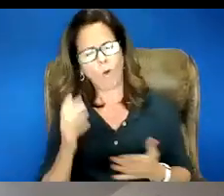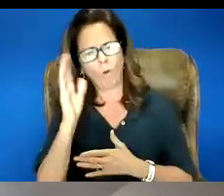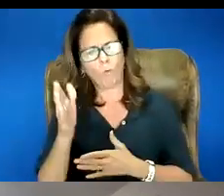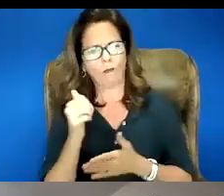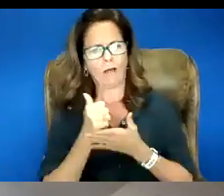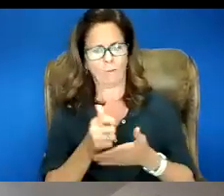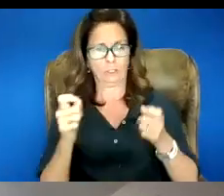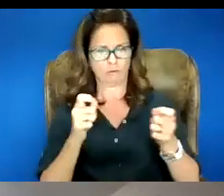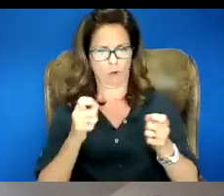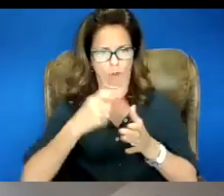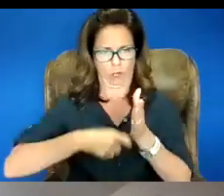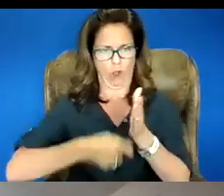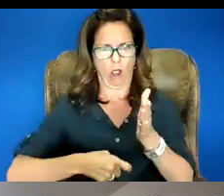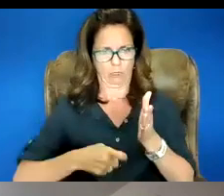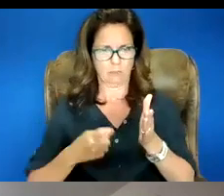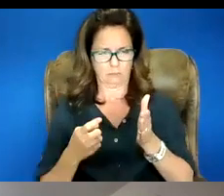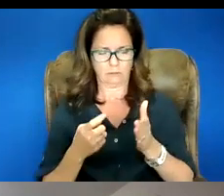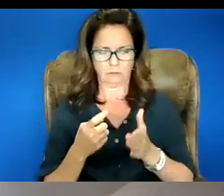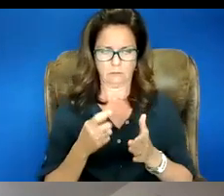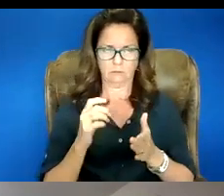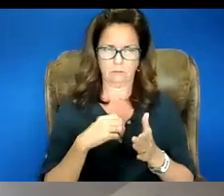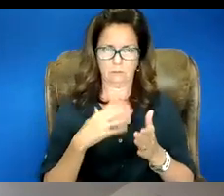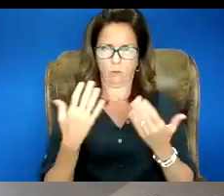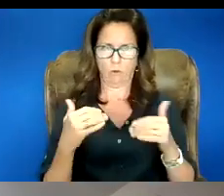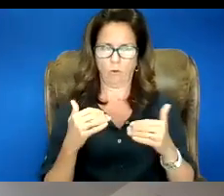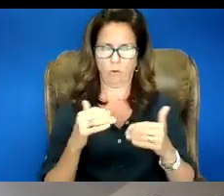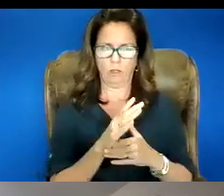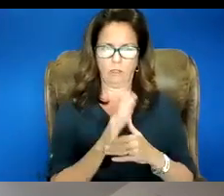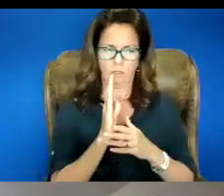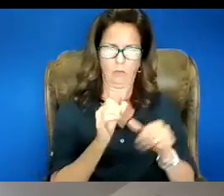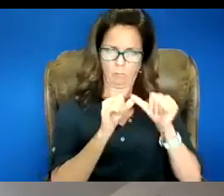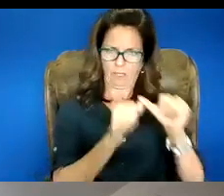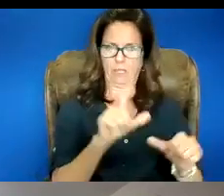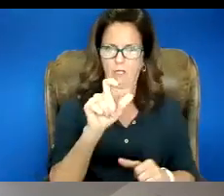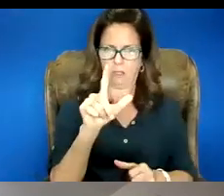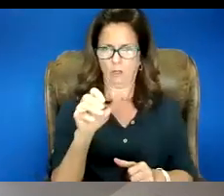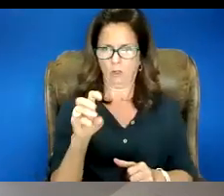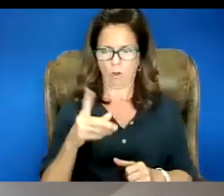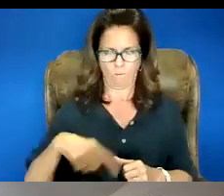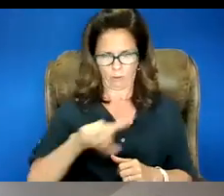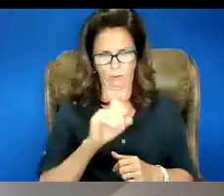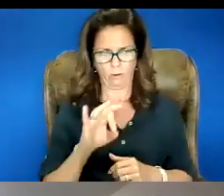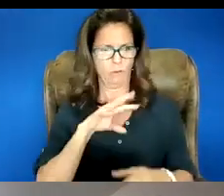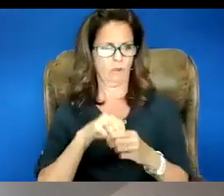continue to keep the costs low for you to continue to participate in those plans.